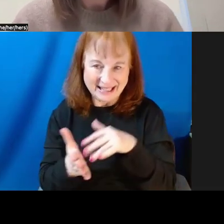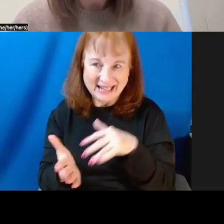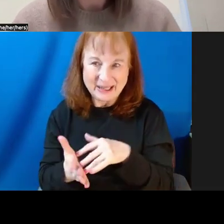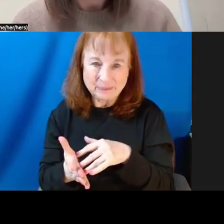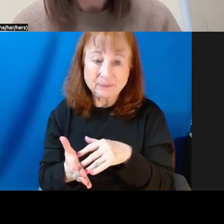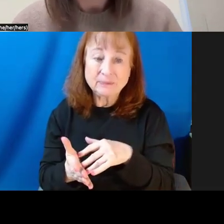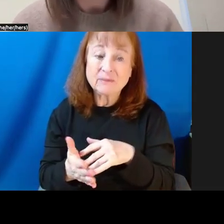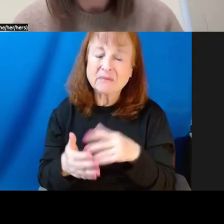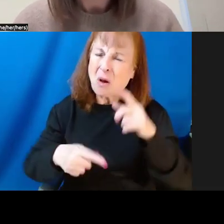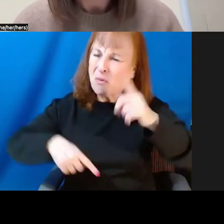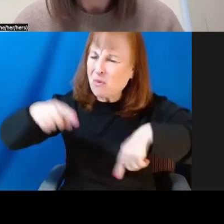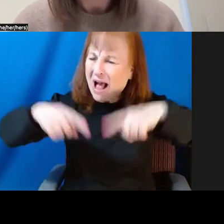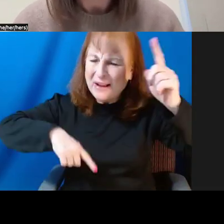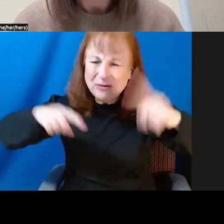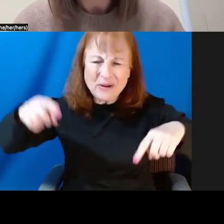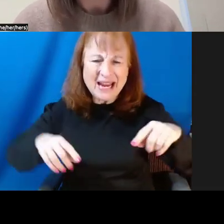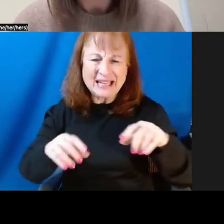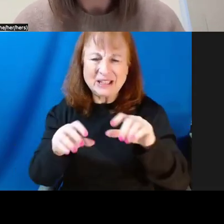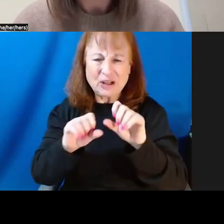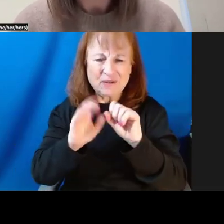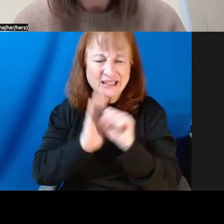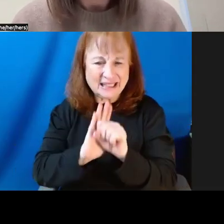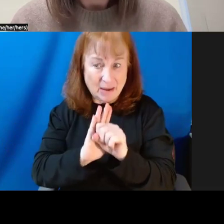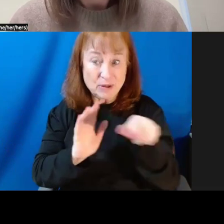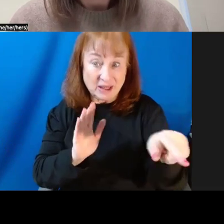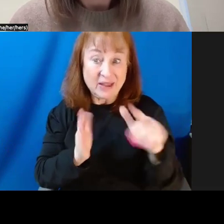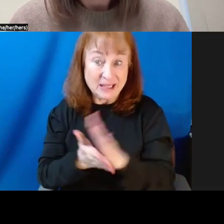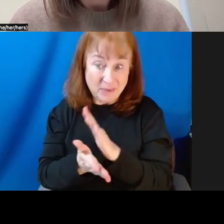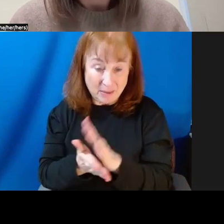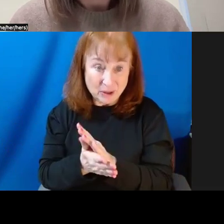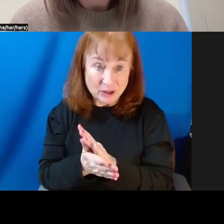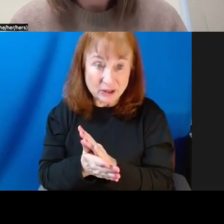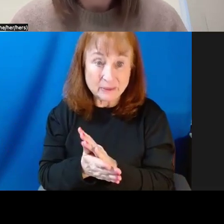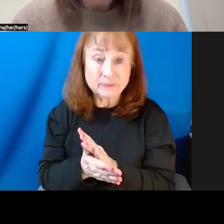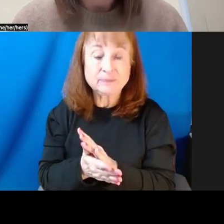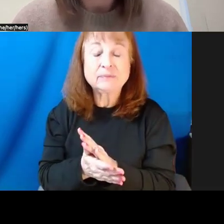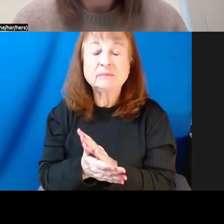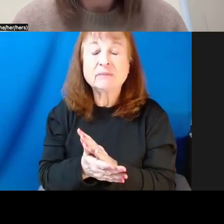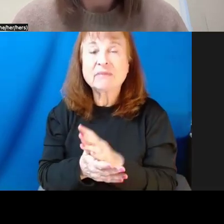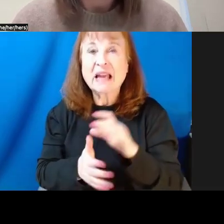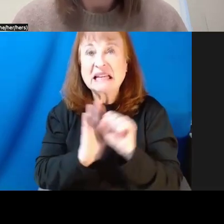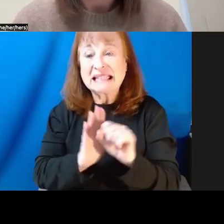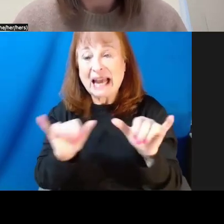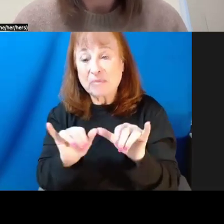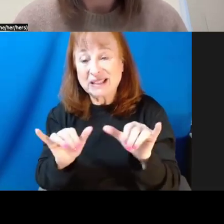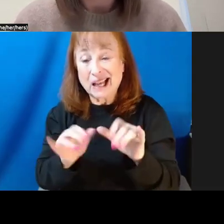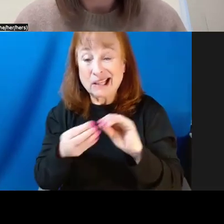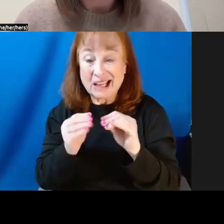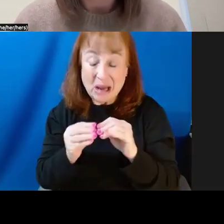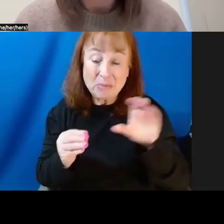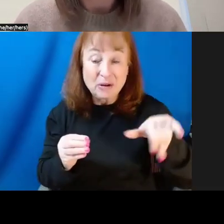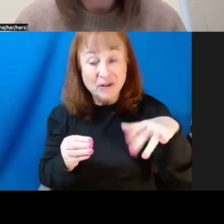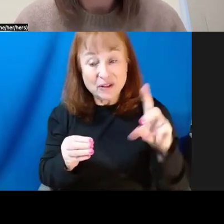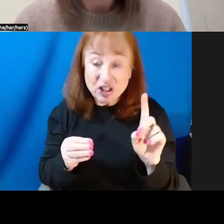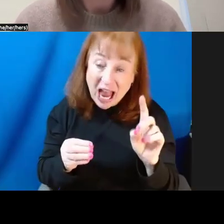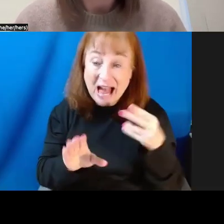There was a wide range of sample sizes in these papers, the sample size being the number of child participants